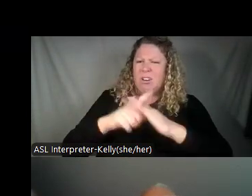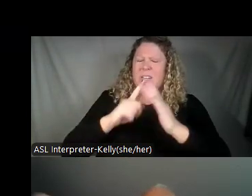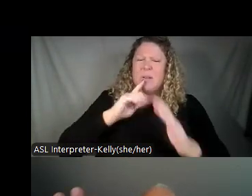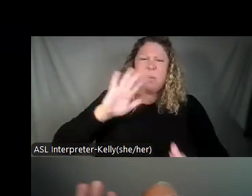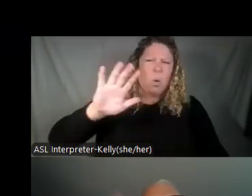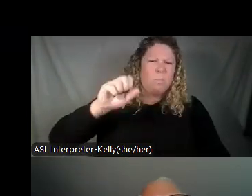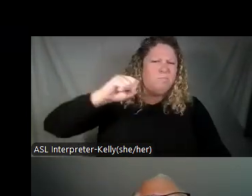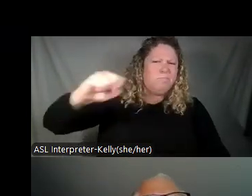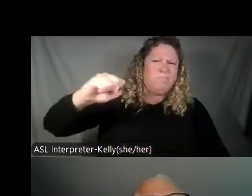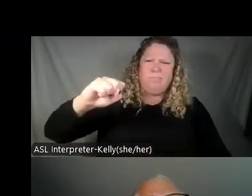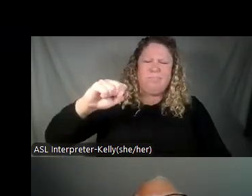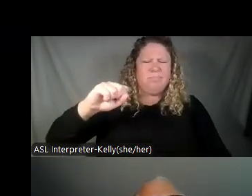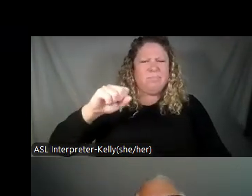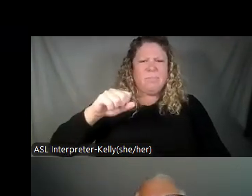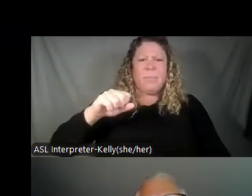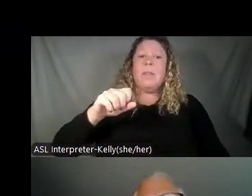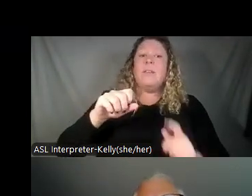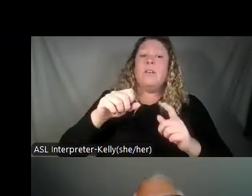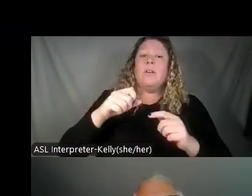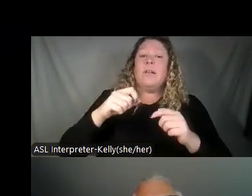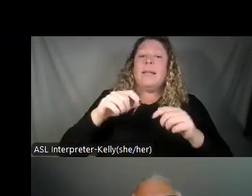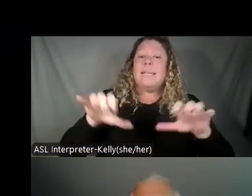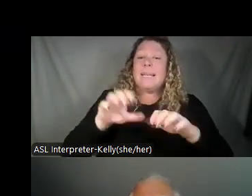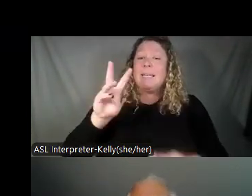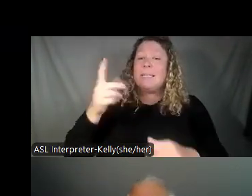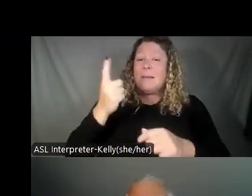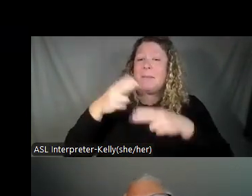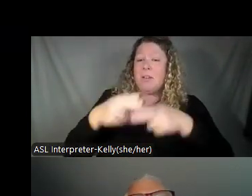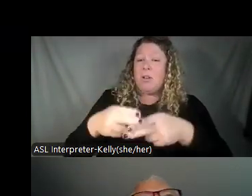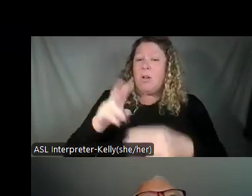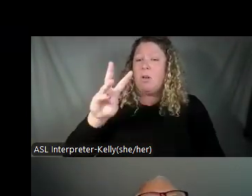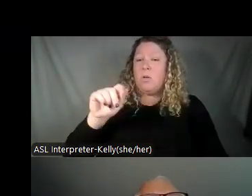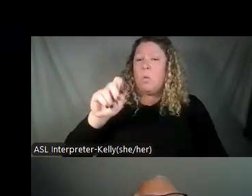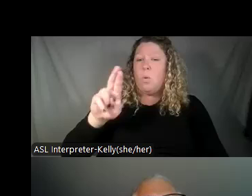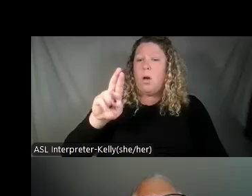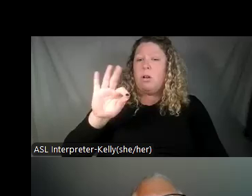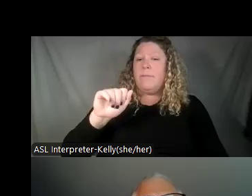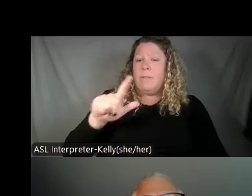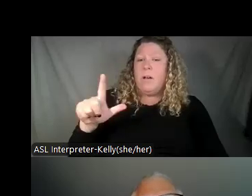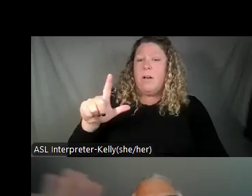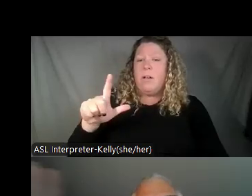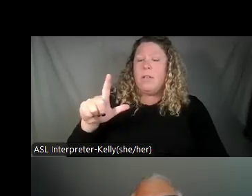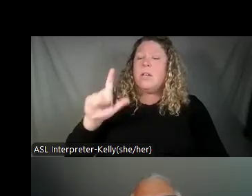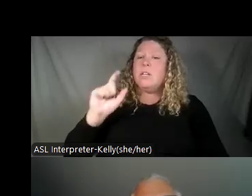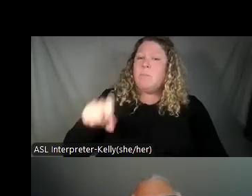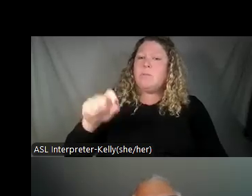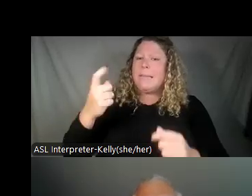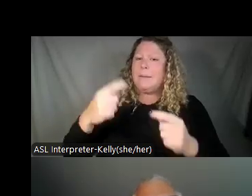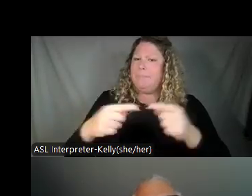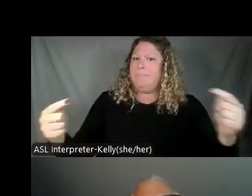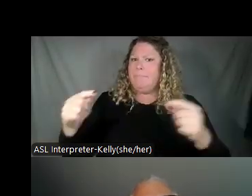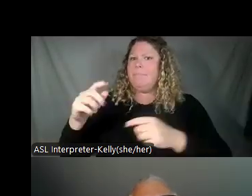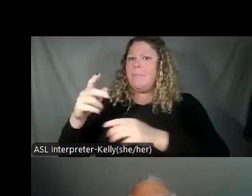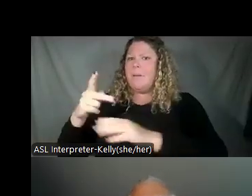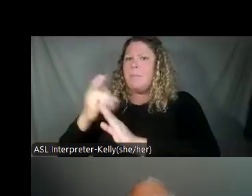processes. Waterfall was kind of meant to be sort of a slam against project management. And so when you hear that term